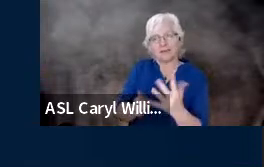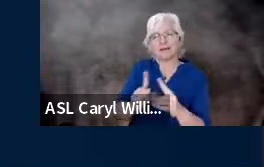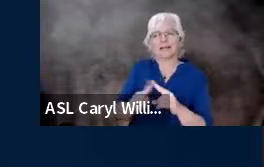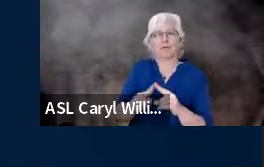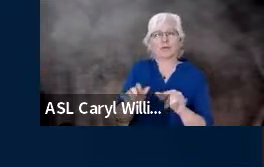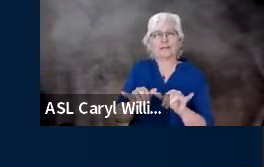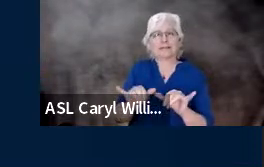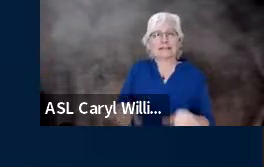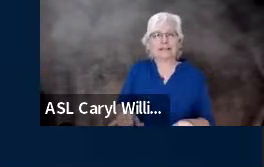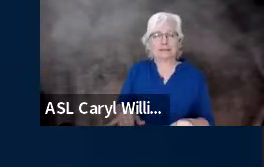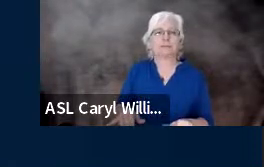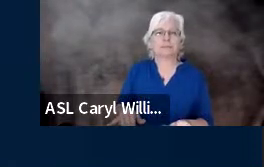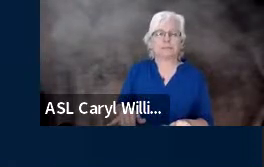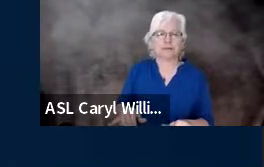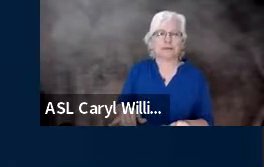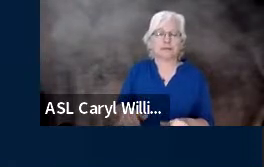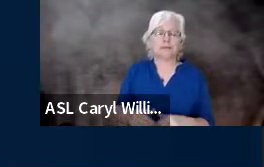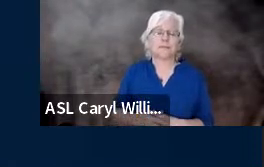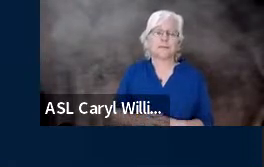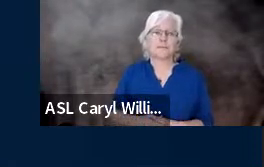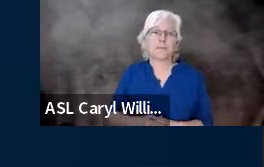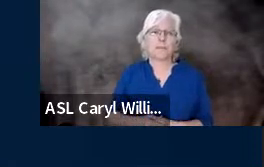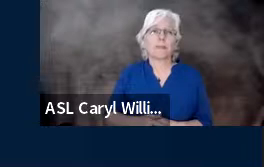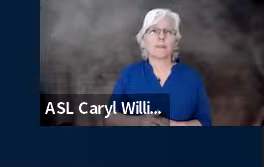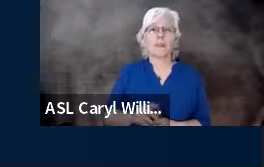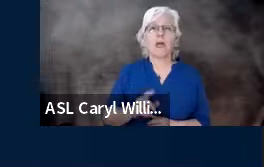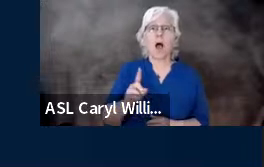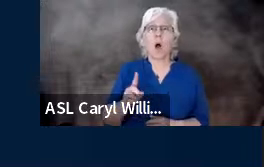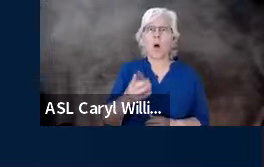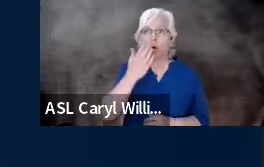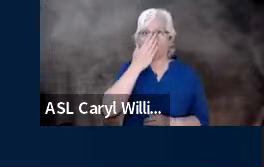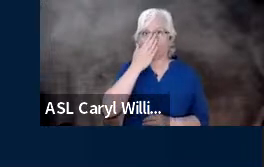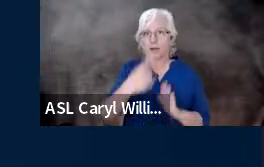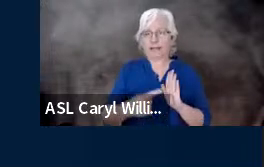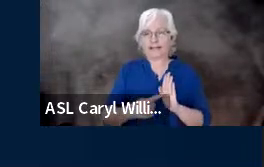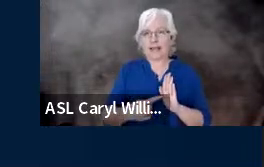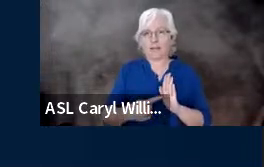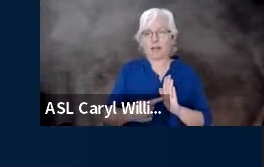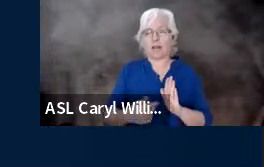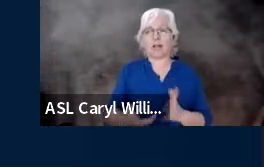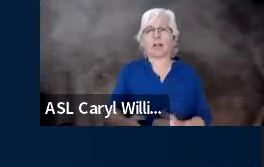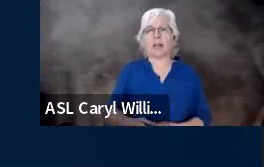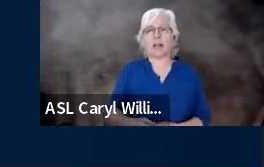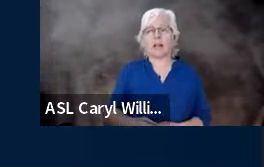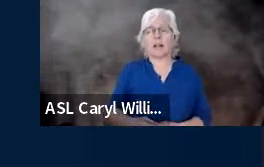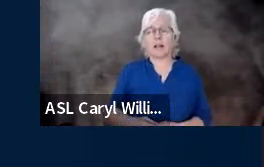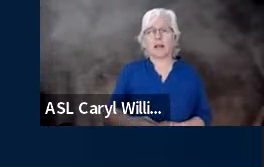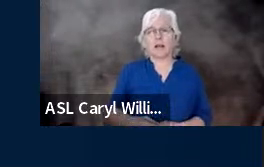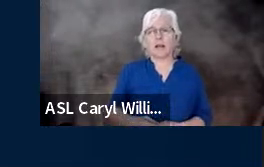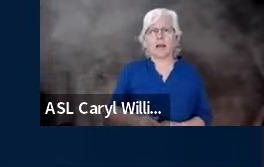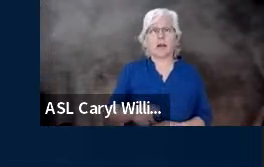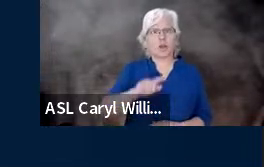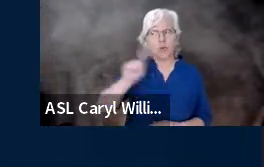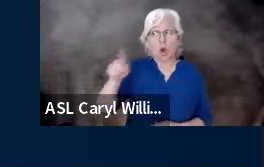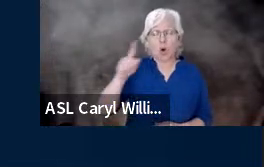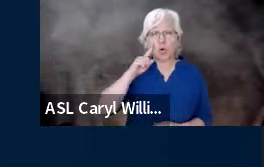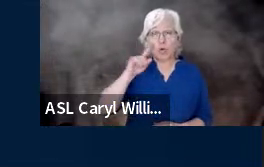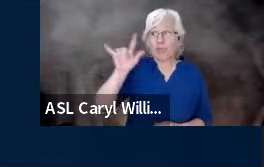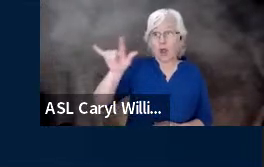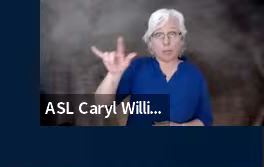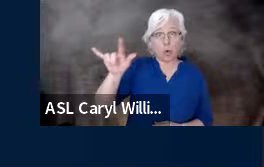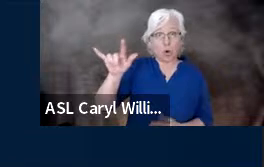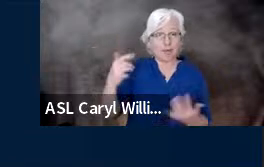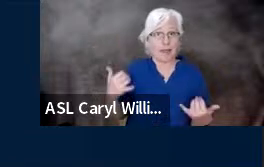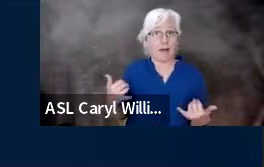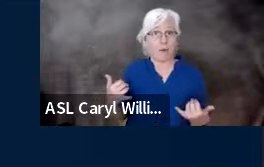used. And a great example is when you're going to the airport nowadays.